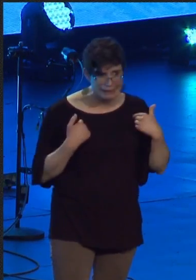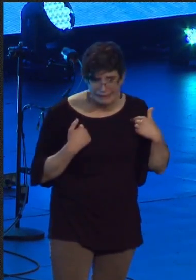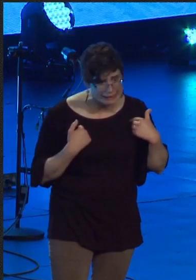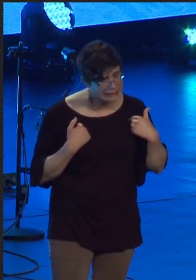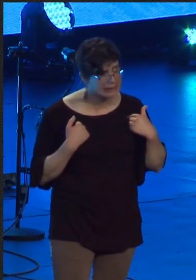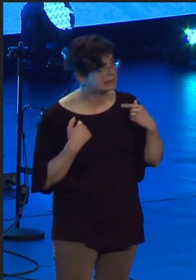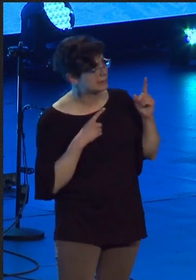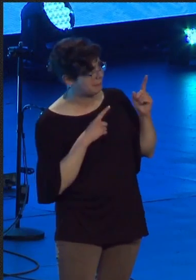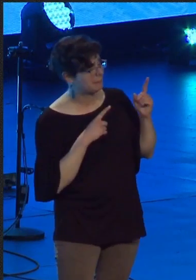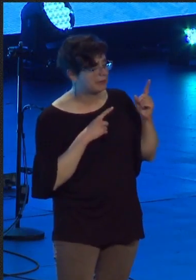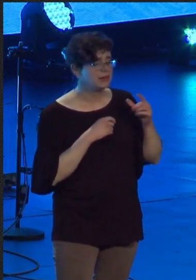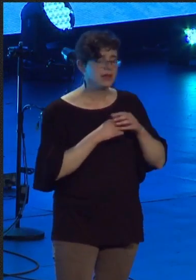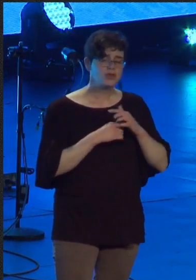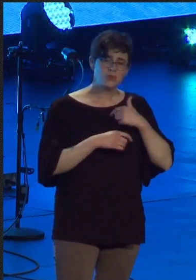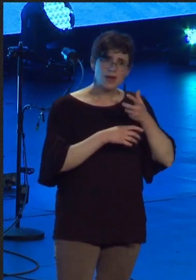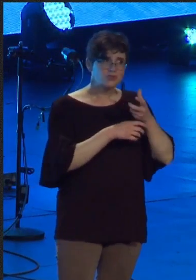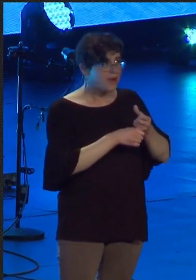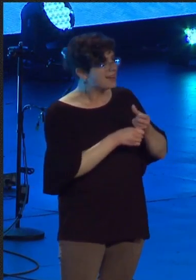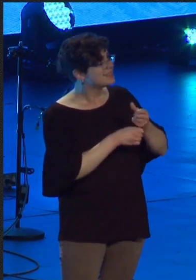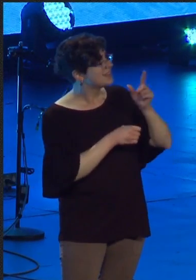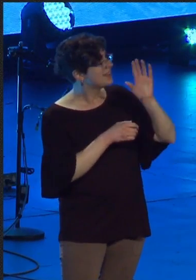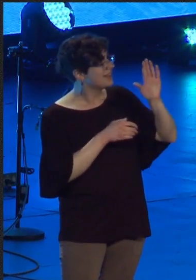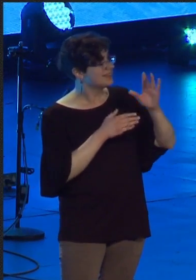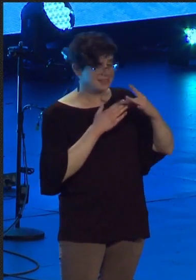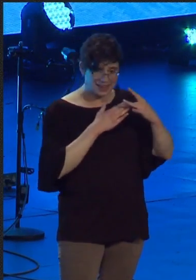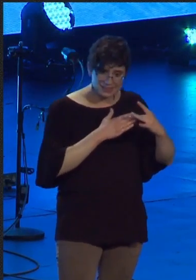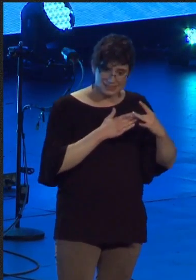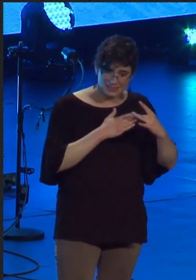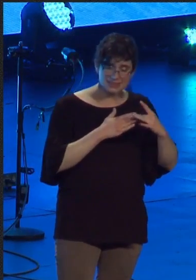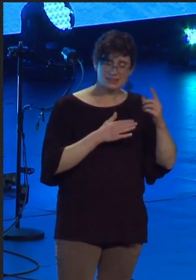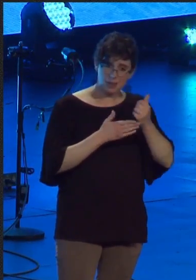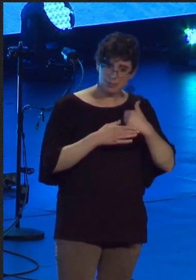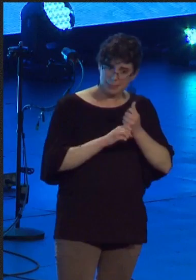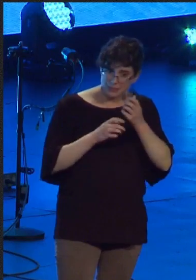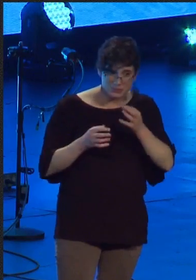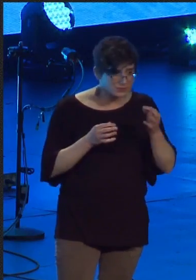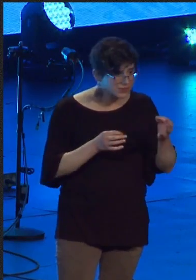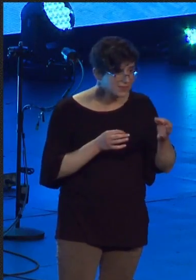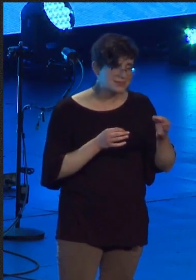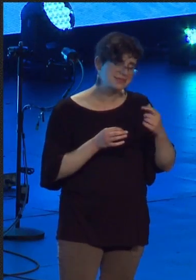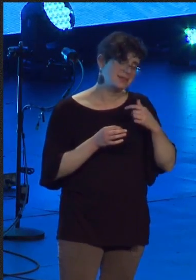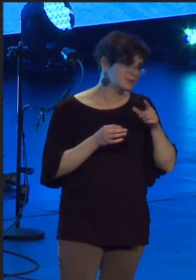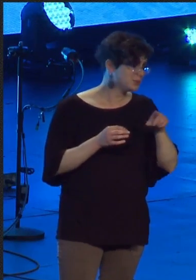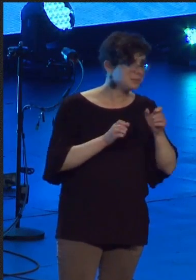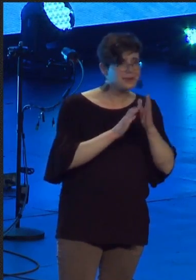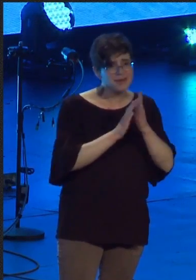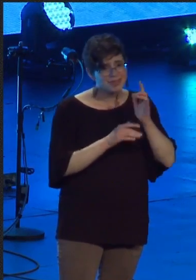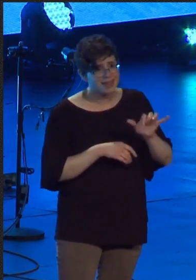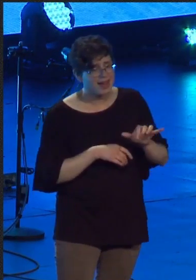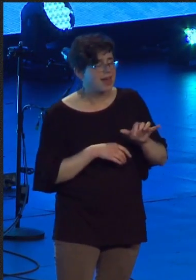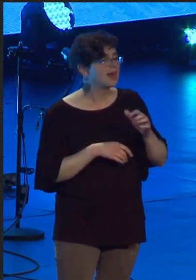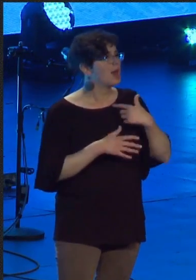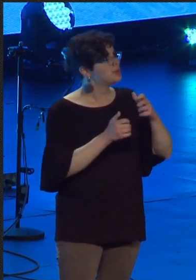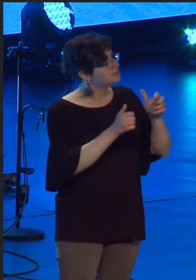And so it's a big deal. I trust God's guiding me and helping make decisions, and we certainly pray about that as a cabinet and seek his